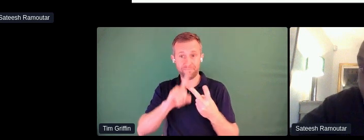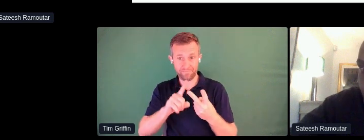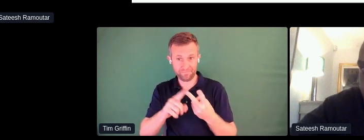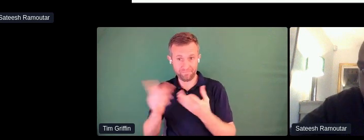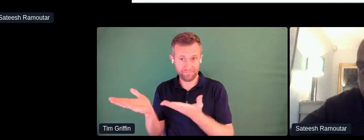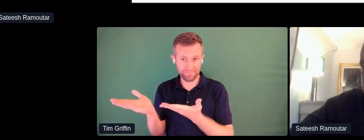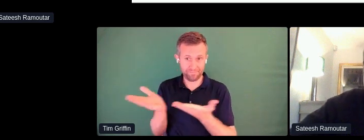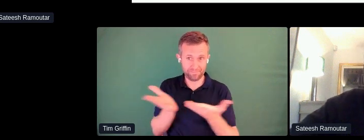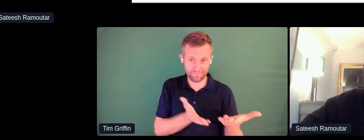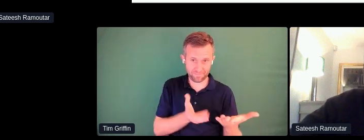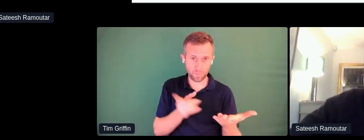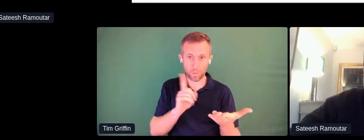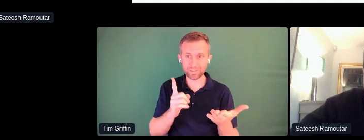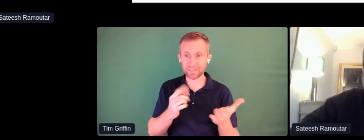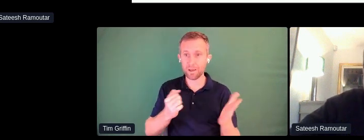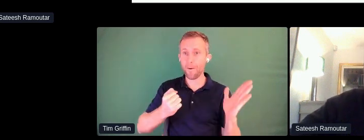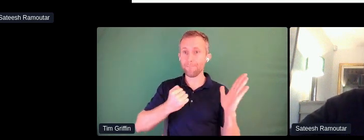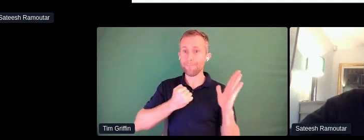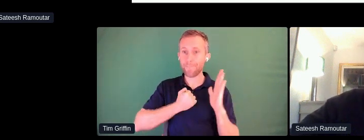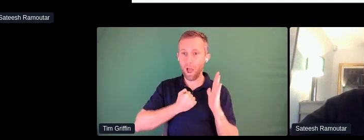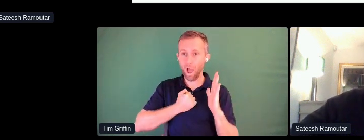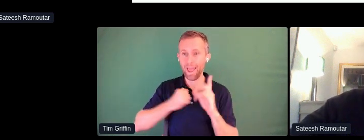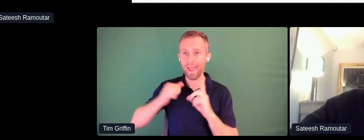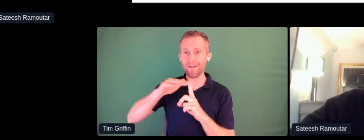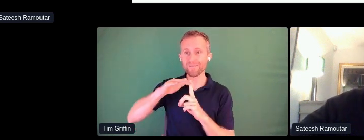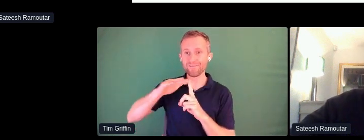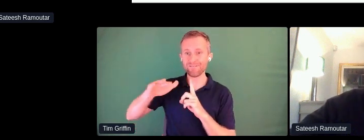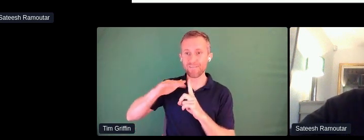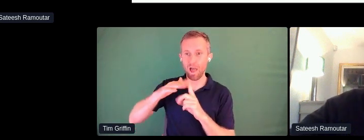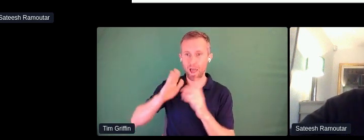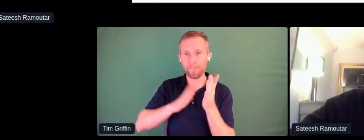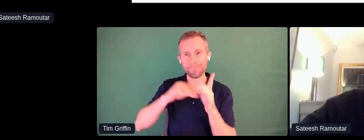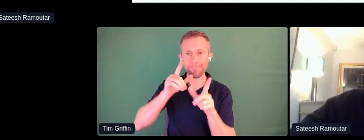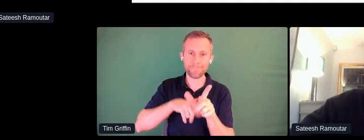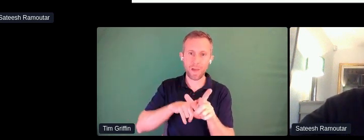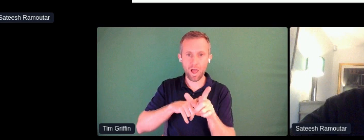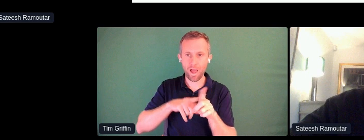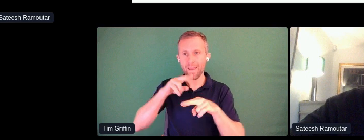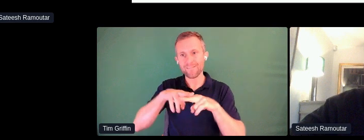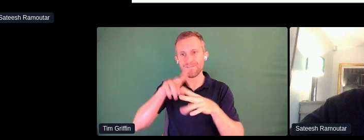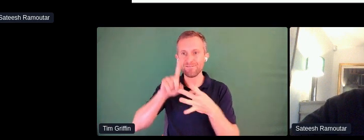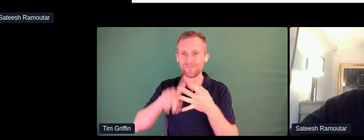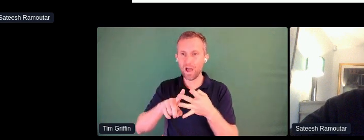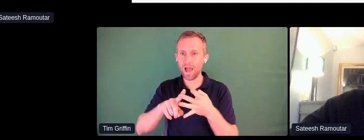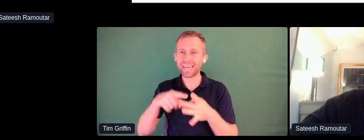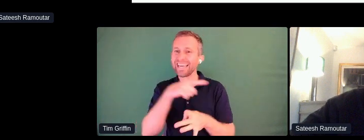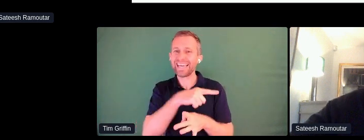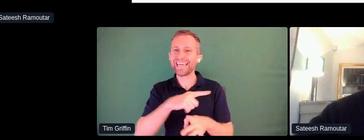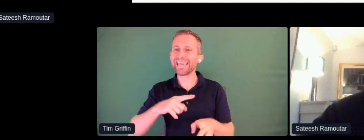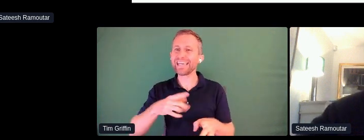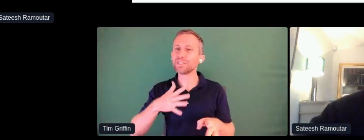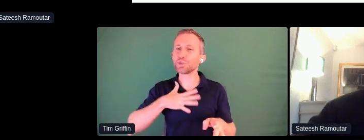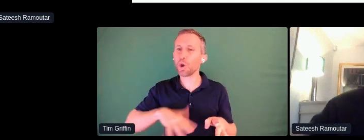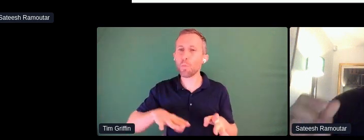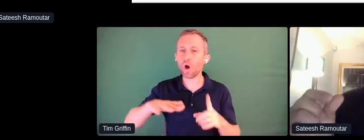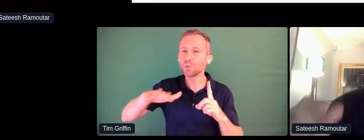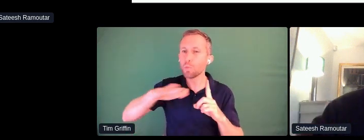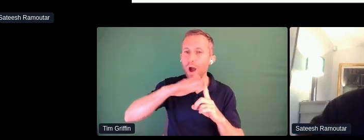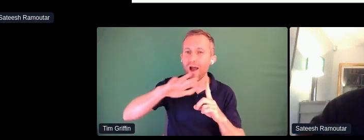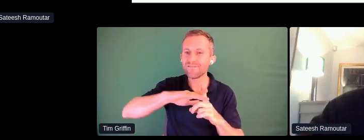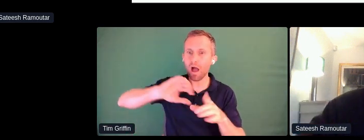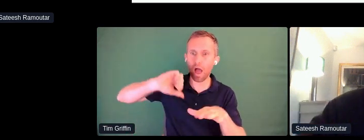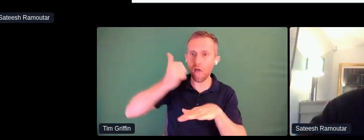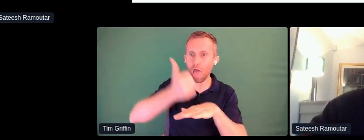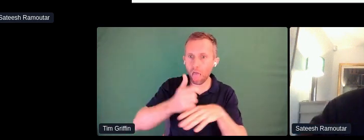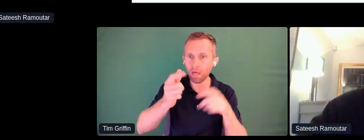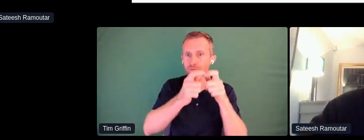a MiFi. So he didn't want to have a proper broadband connection to his house. He didn't want that cost. So we got him a MiFi, which had a small